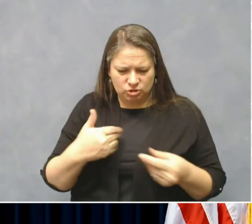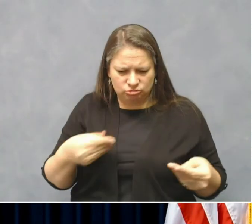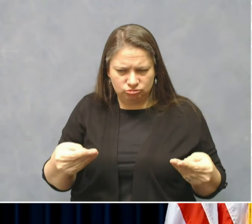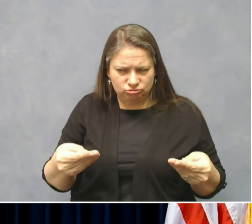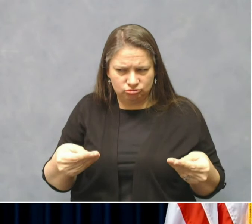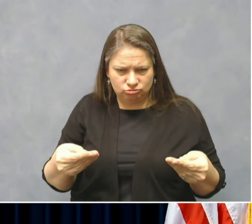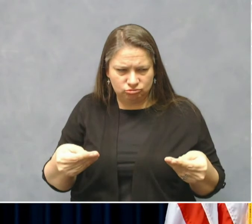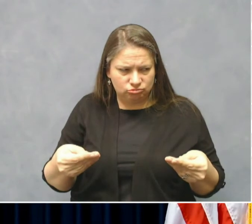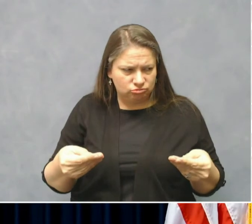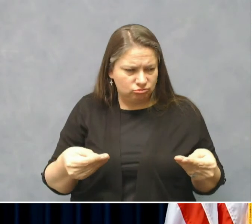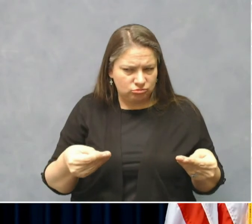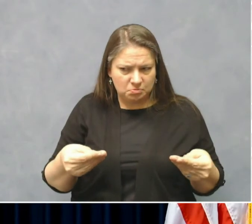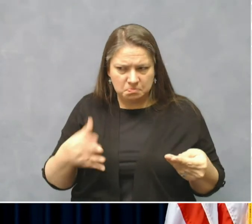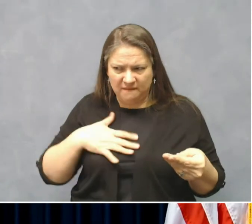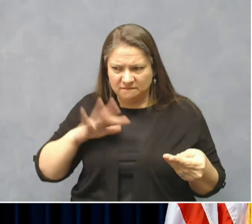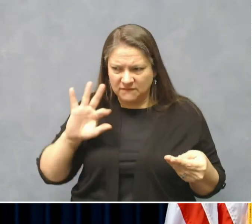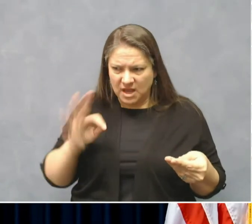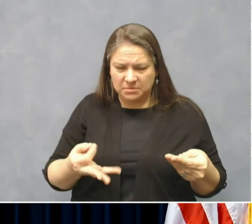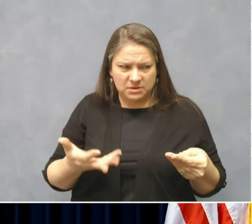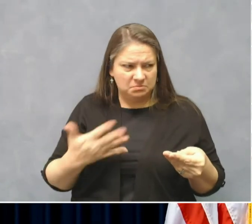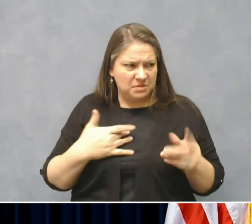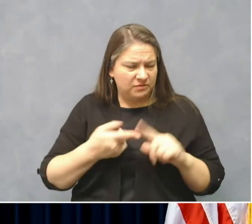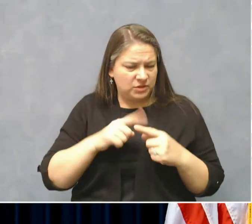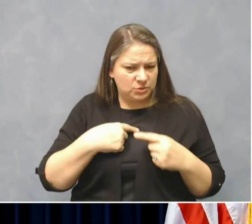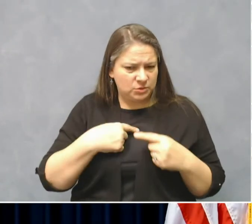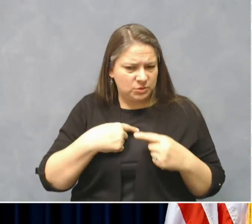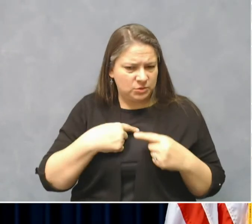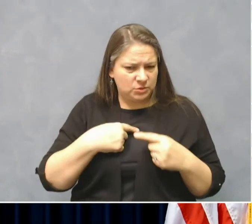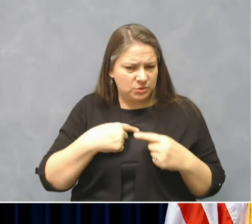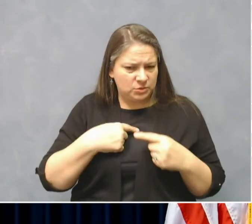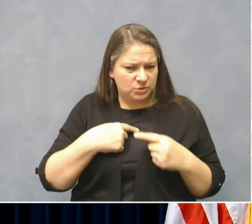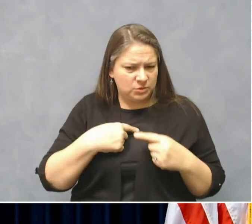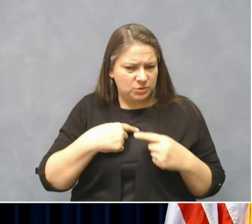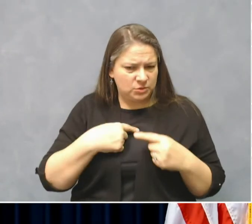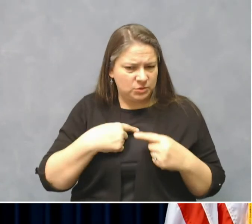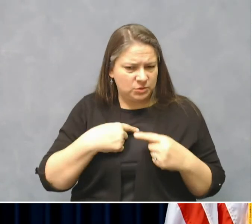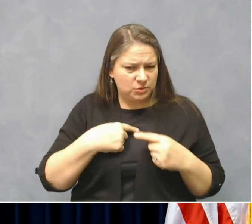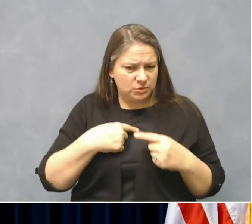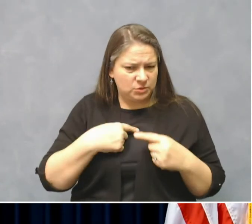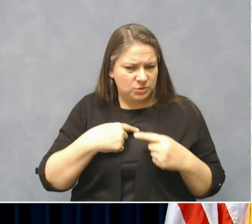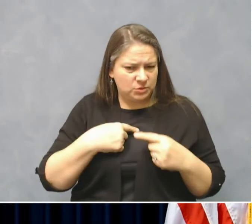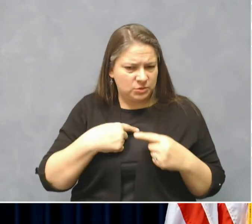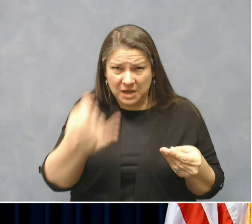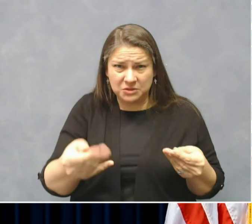or your friends. Could you imagine?